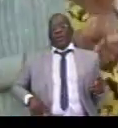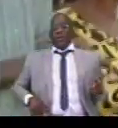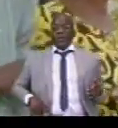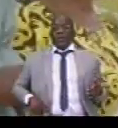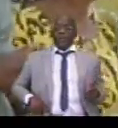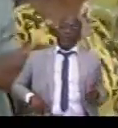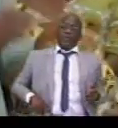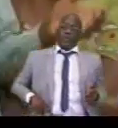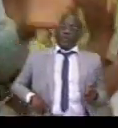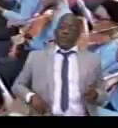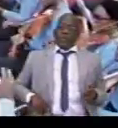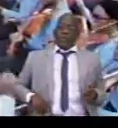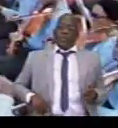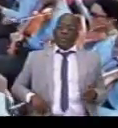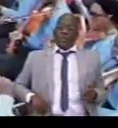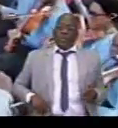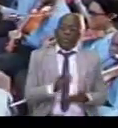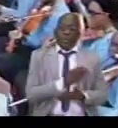Lord. Sing.